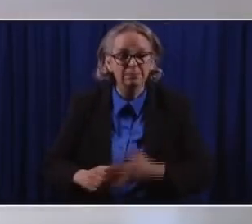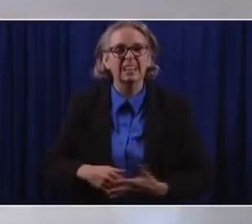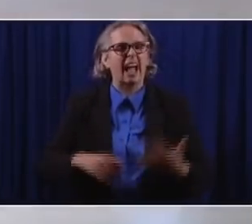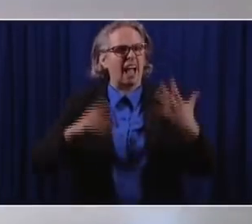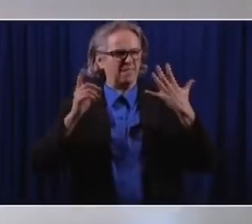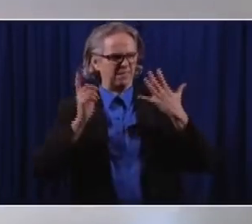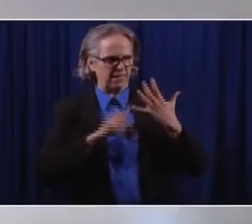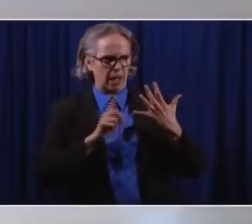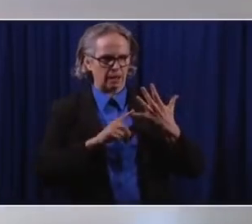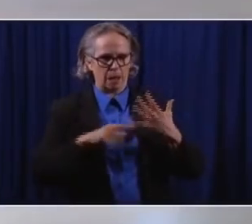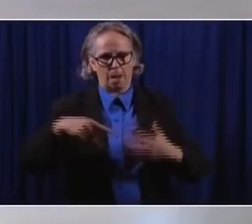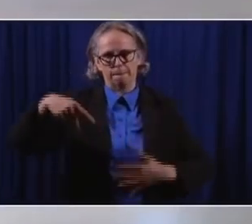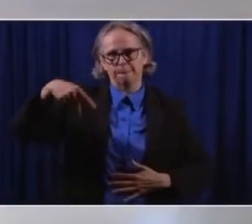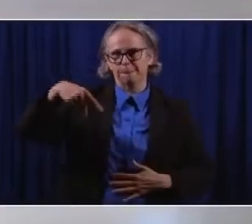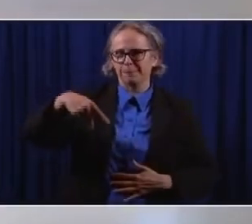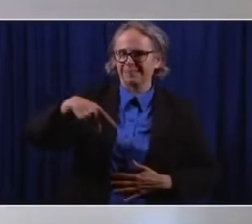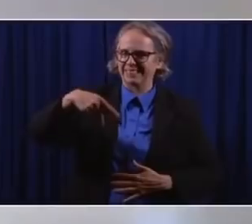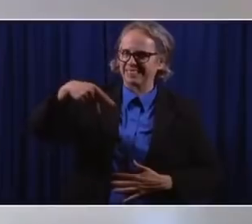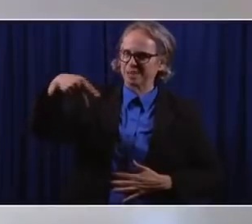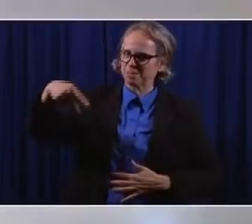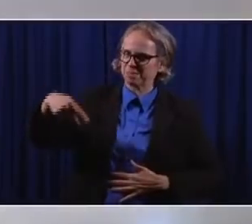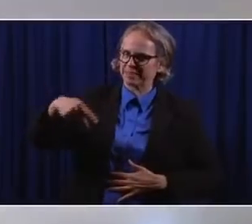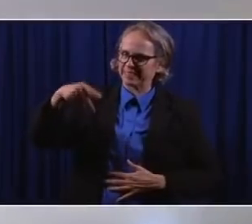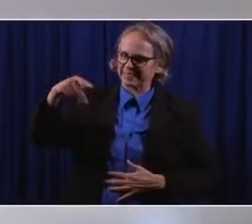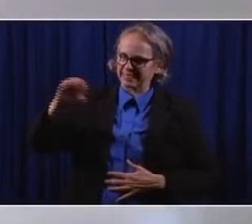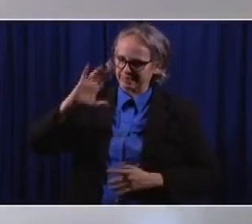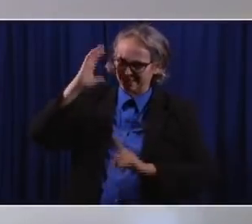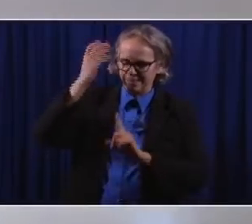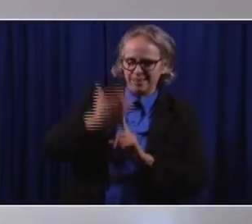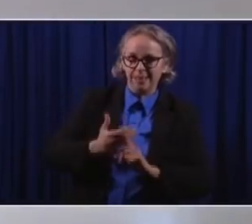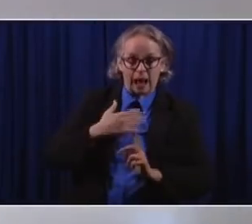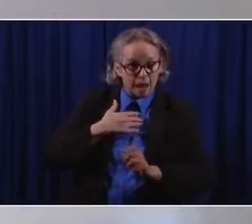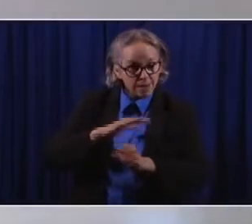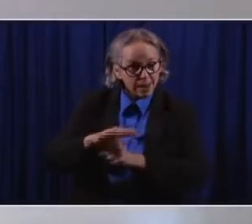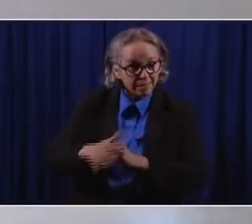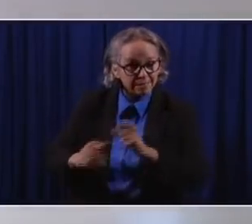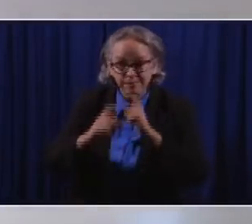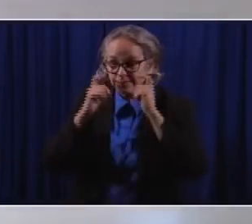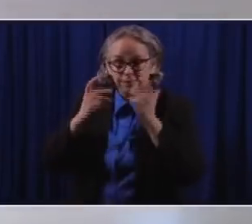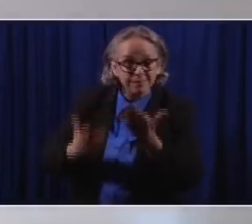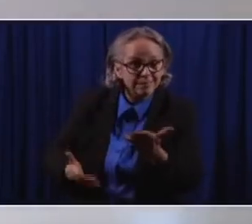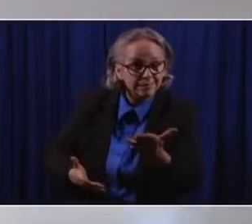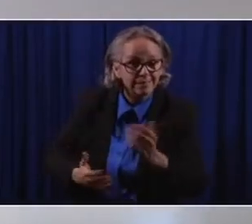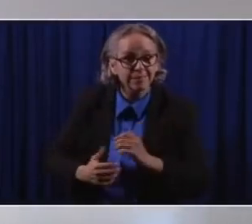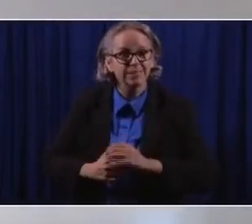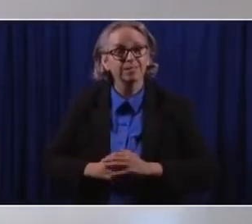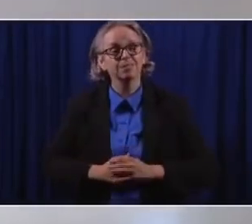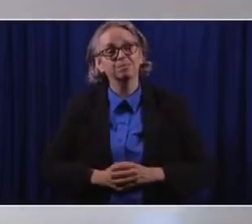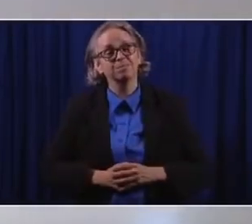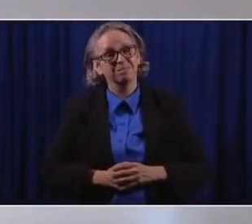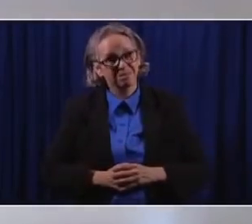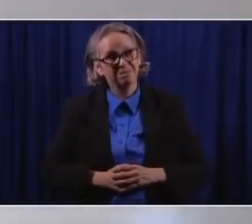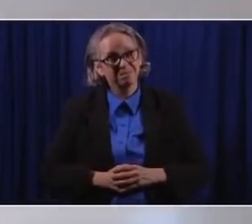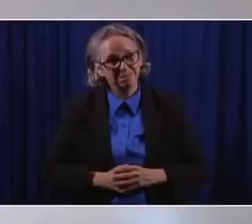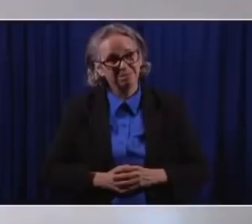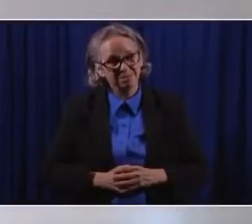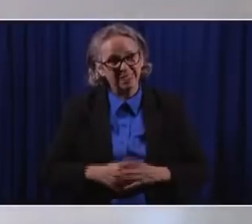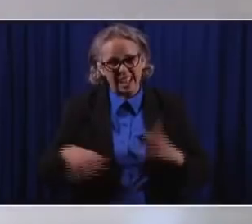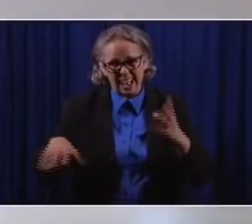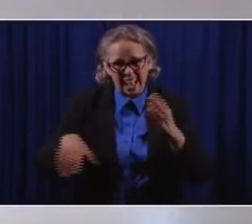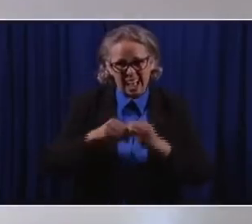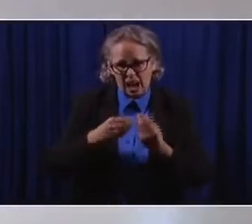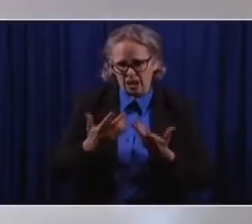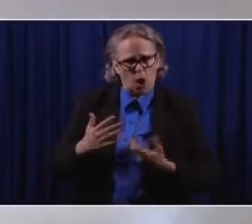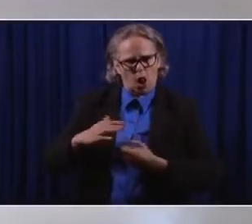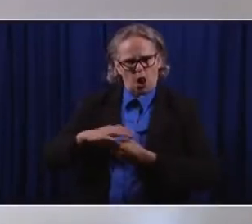supplies. Do they have the masks, shields, gowns, gloves necessary? And do they have local hospital capacity? In other words, should